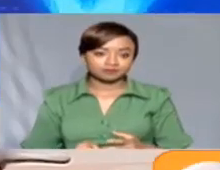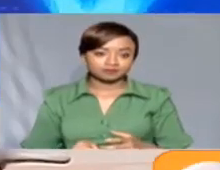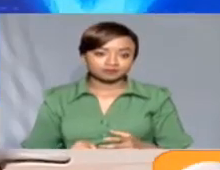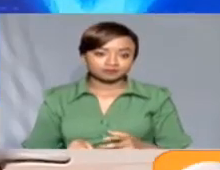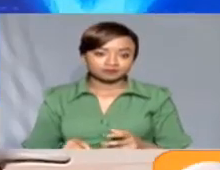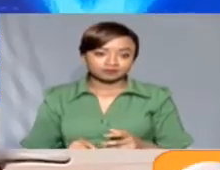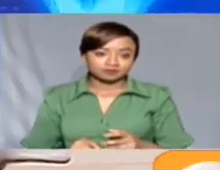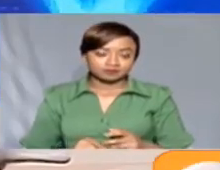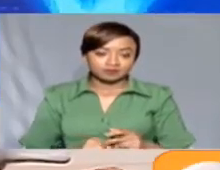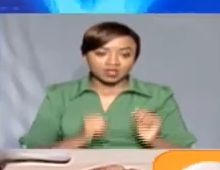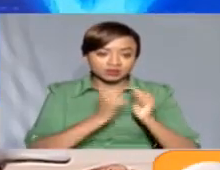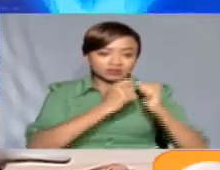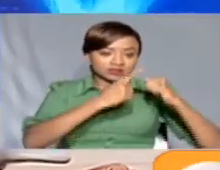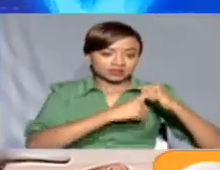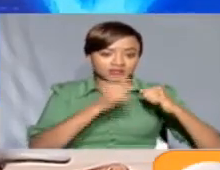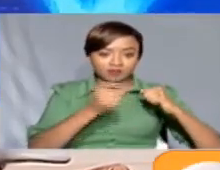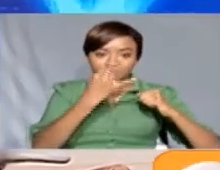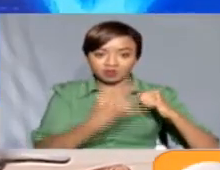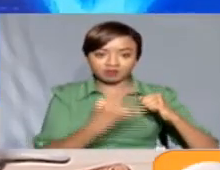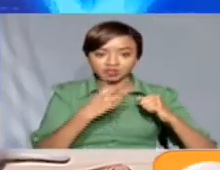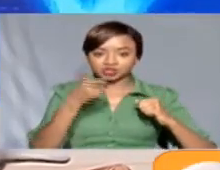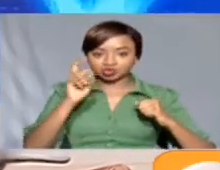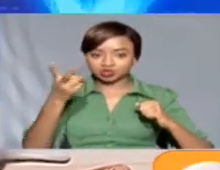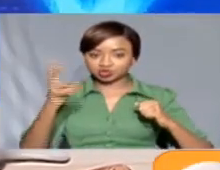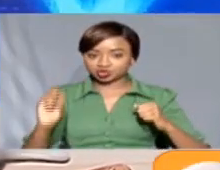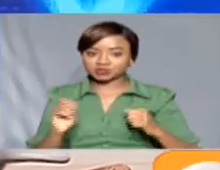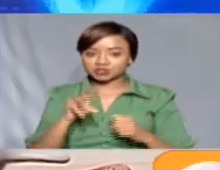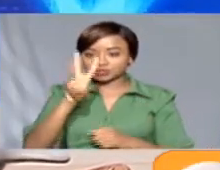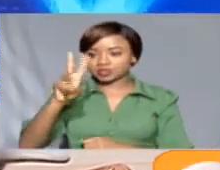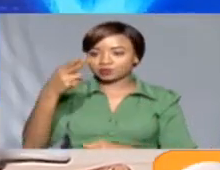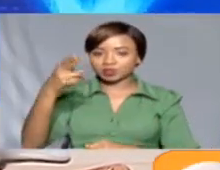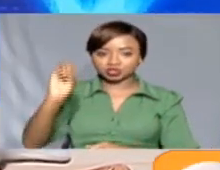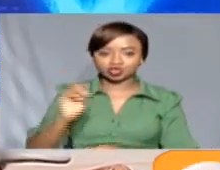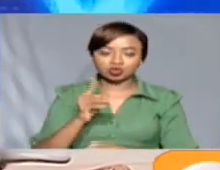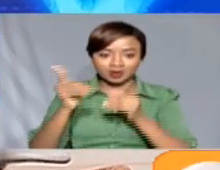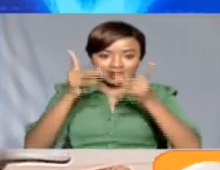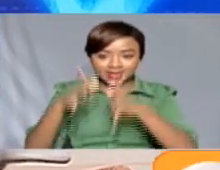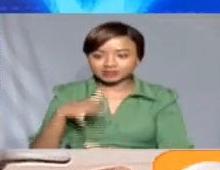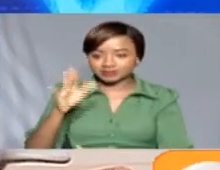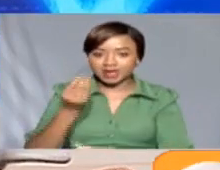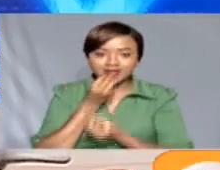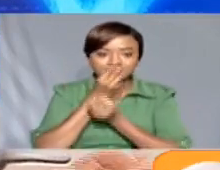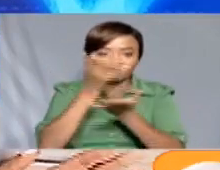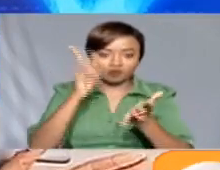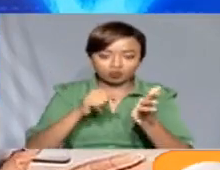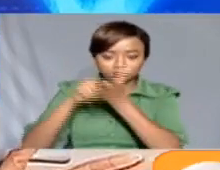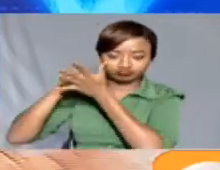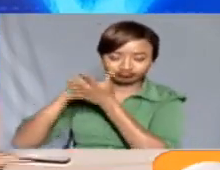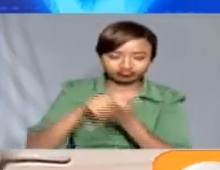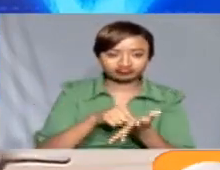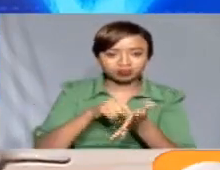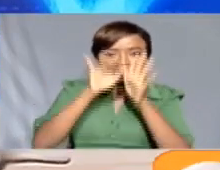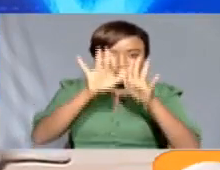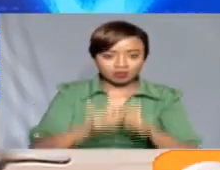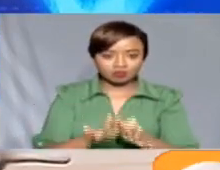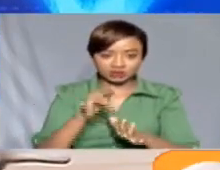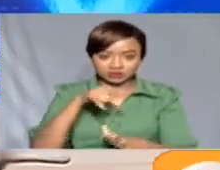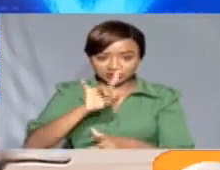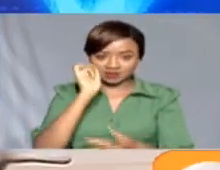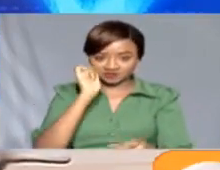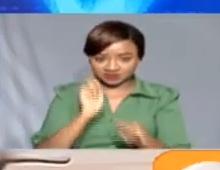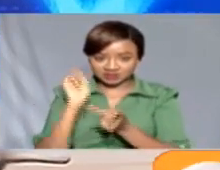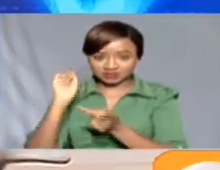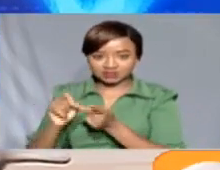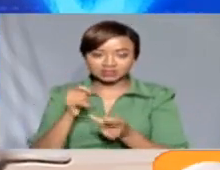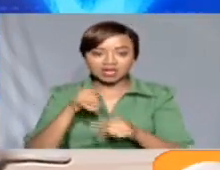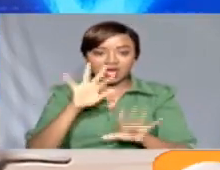On the 16th of March 2020, the WHO Director General Tedros Adhanom, in emphasizing the importance of testing in